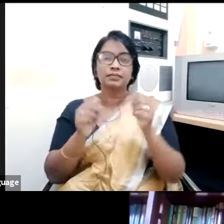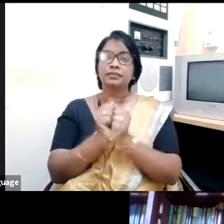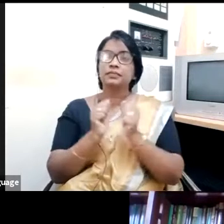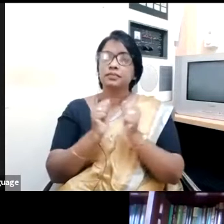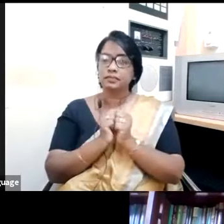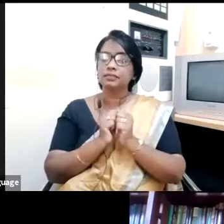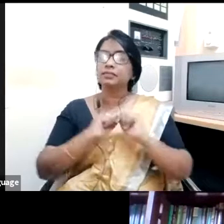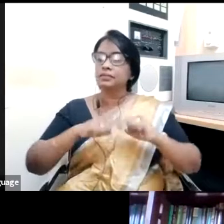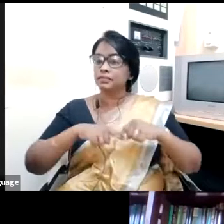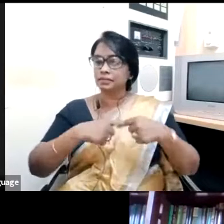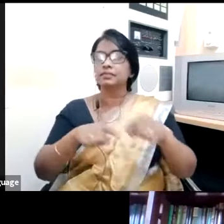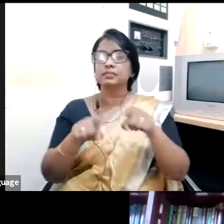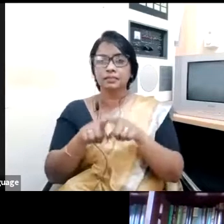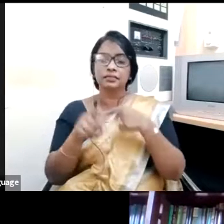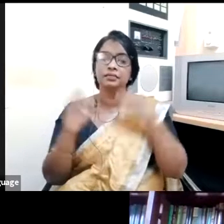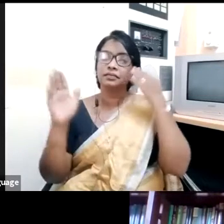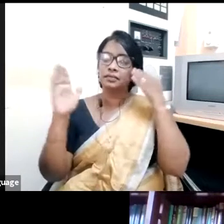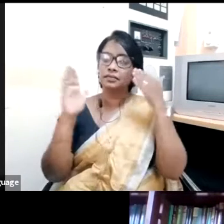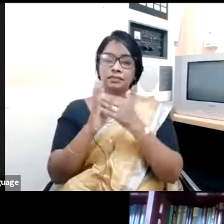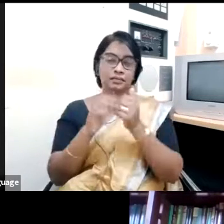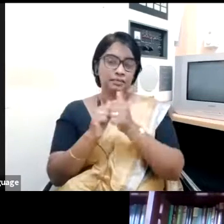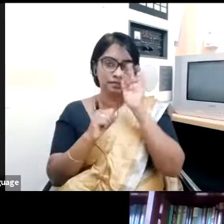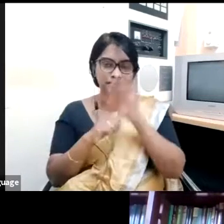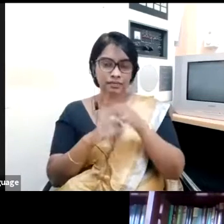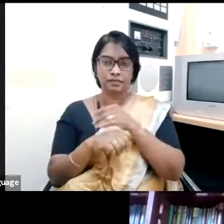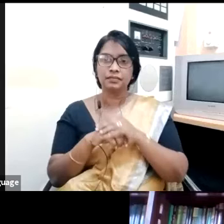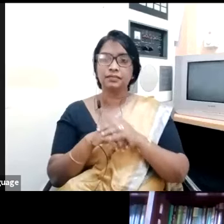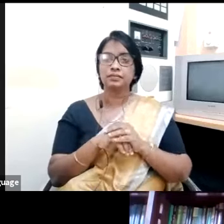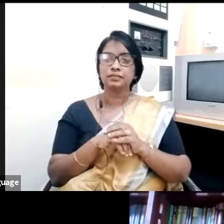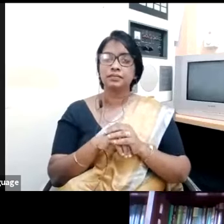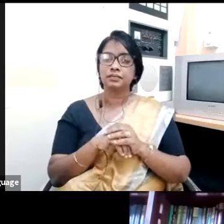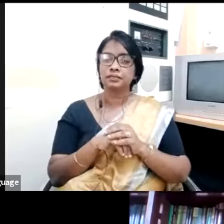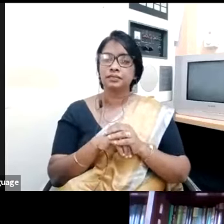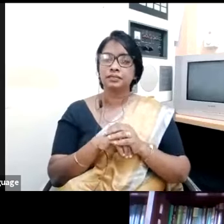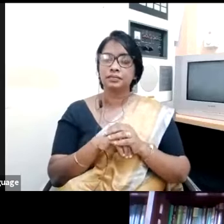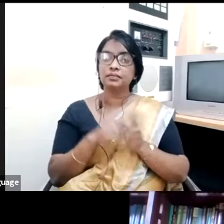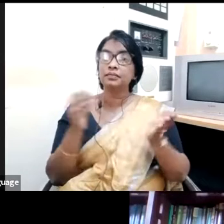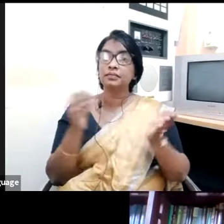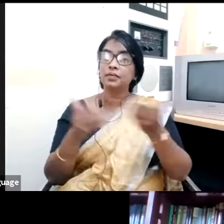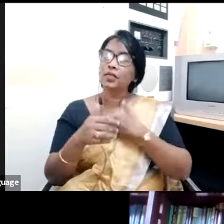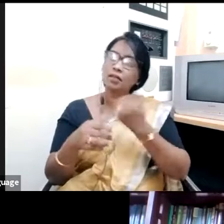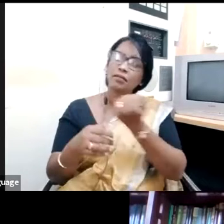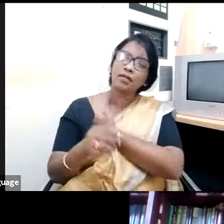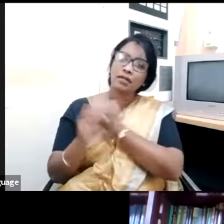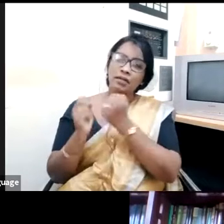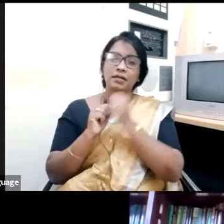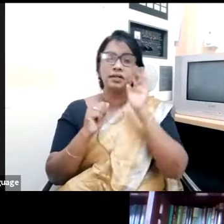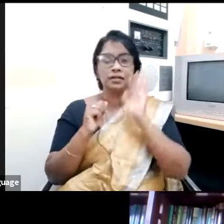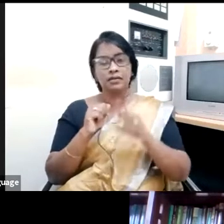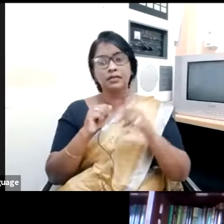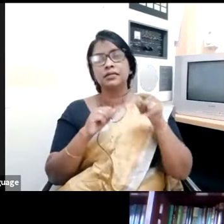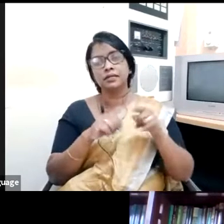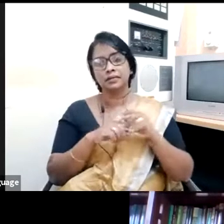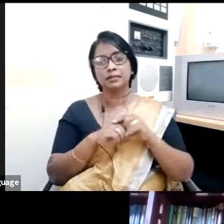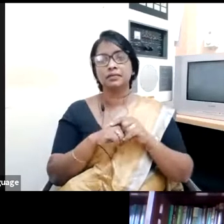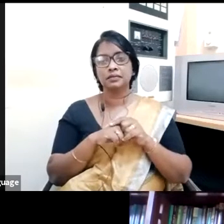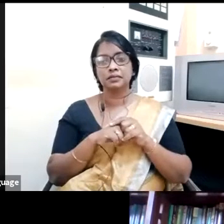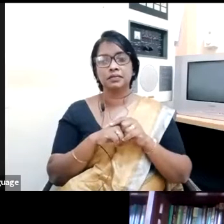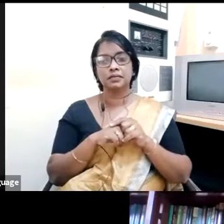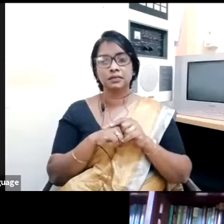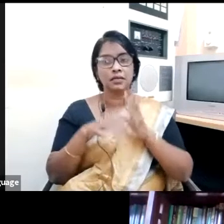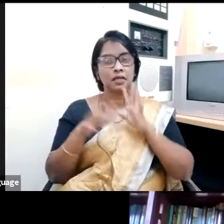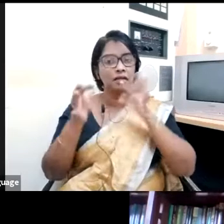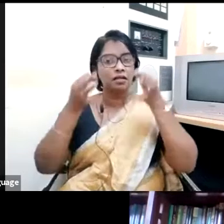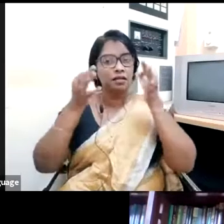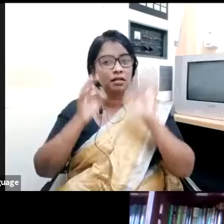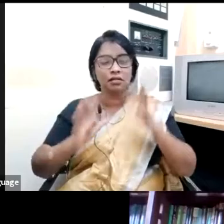But we are most pleased to report that our commitment to the green world or green agri